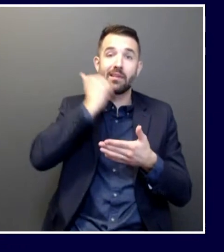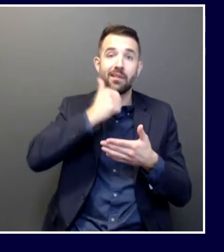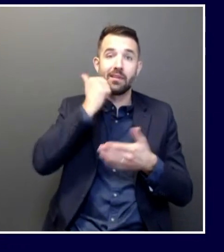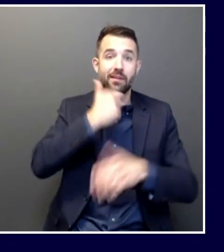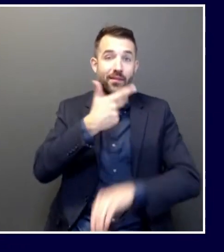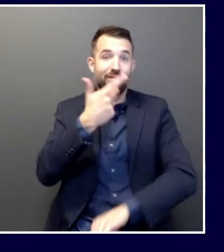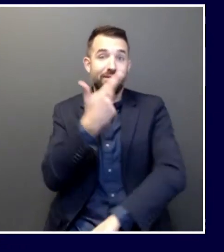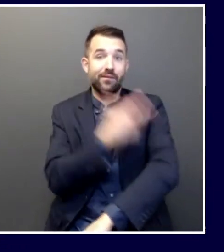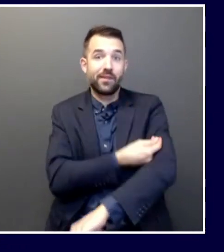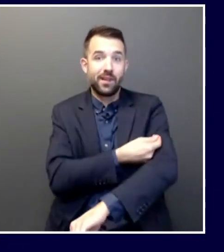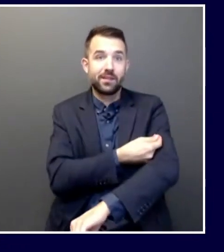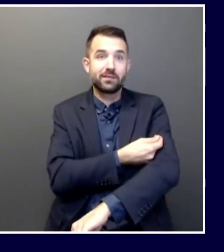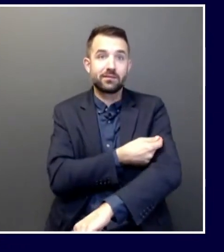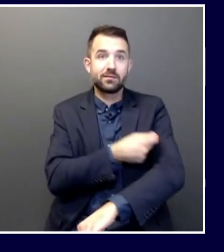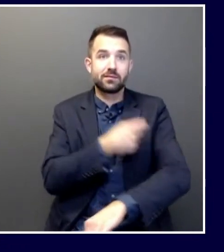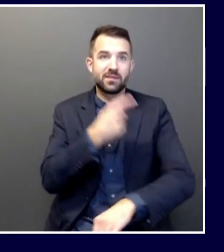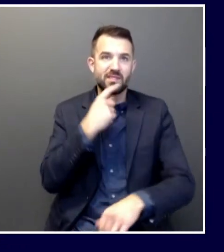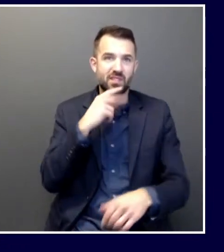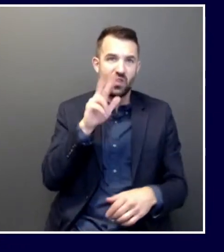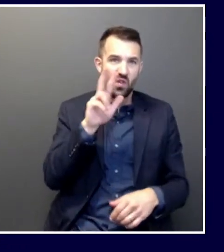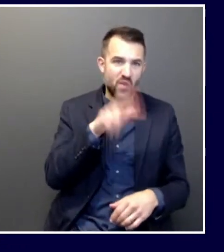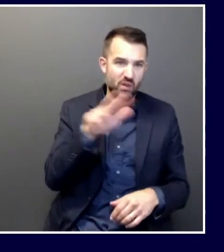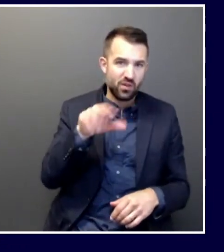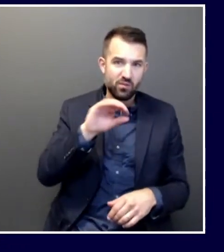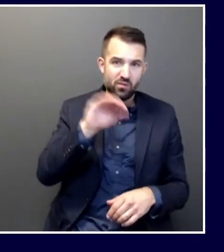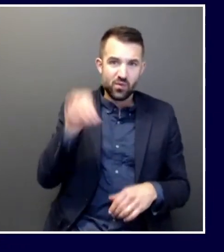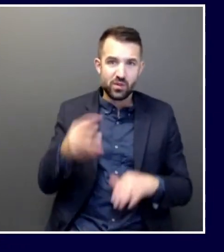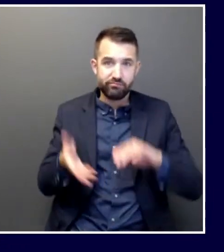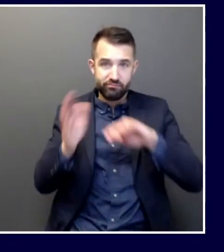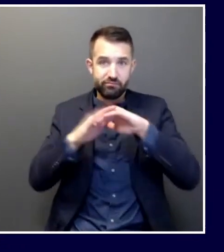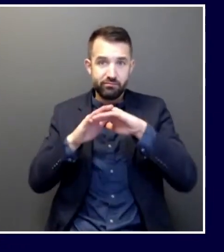was 33%. Does that